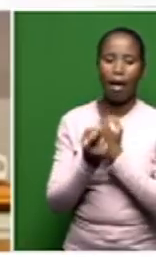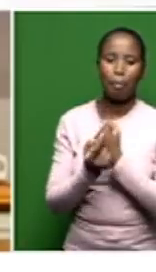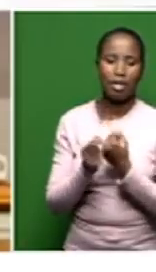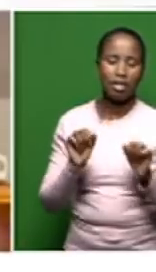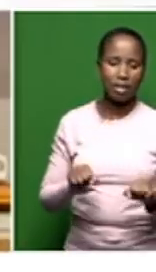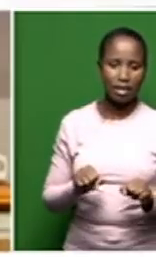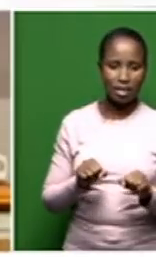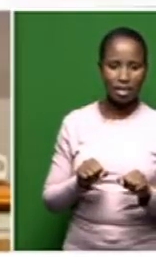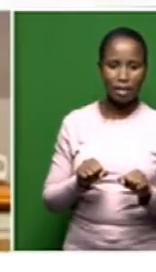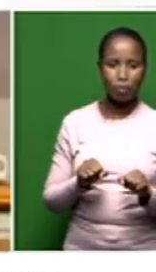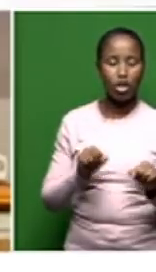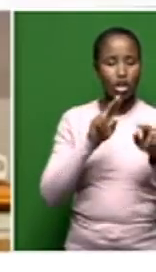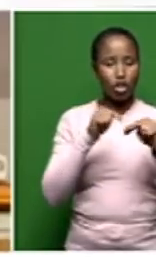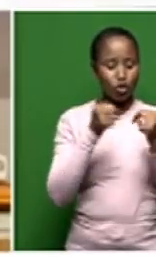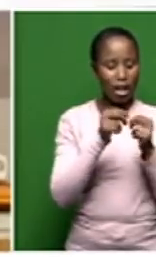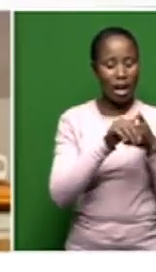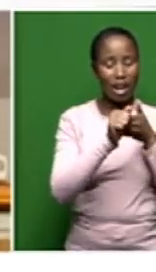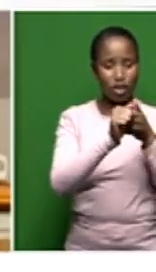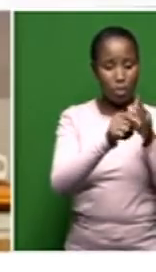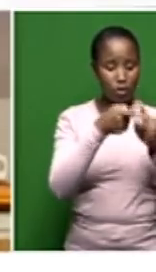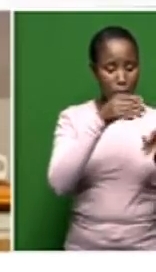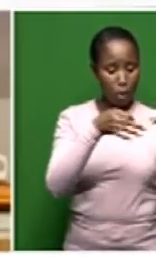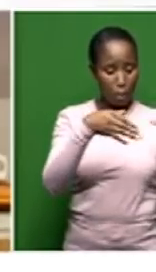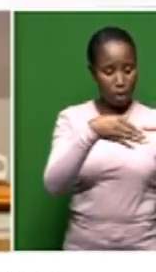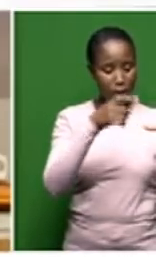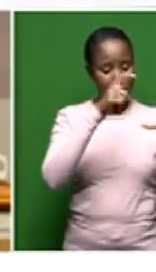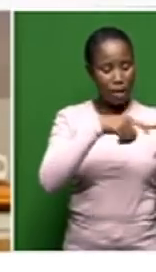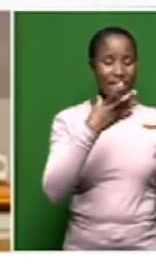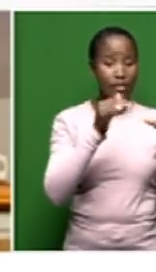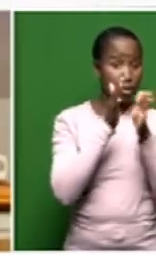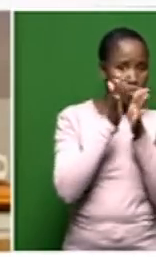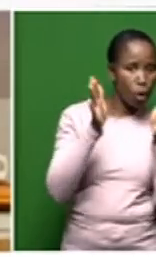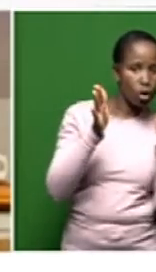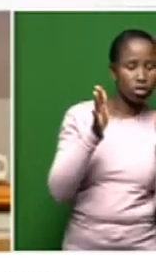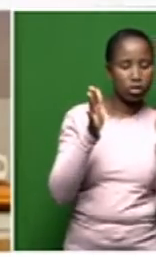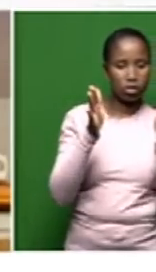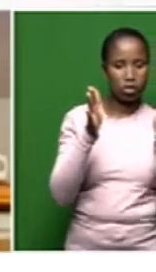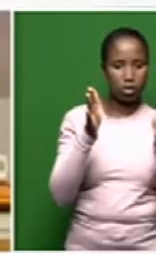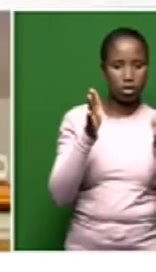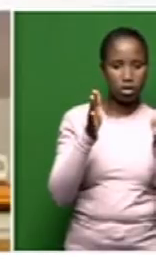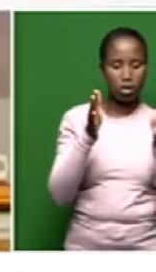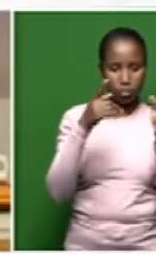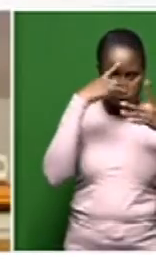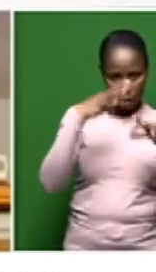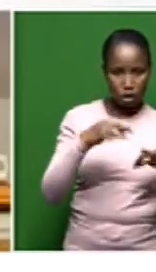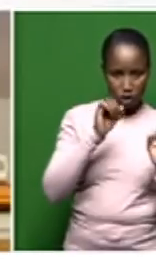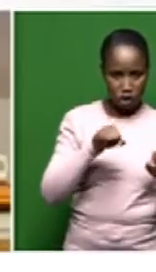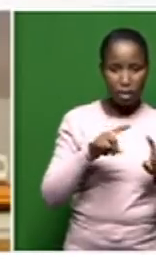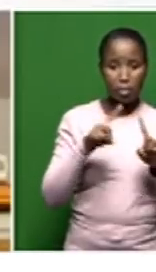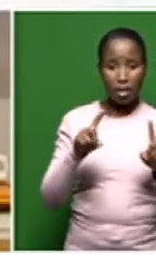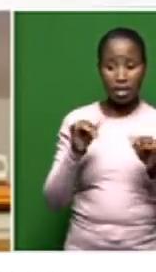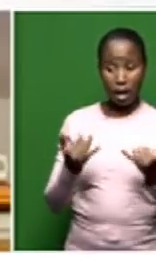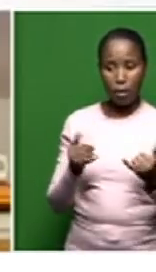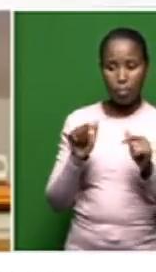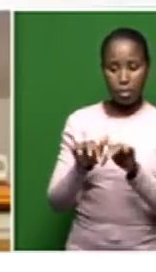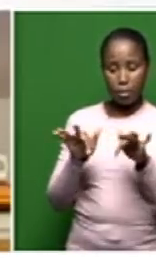Of course, you know, the national leadership of the party should have a broad say, but really at a local level, you know, as the people are going to